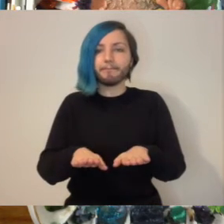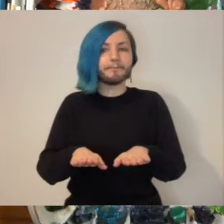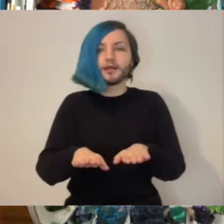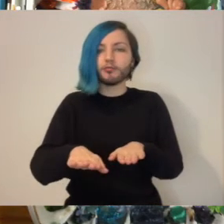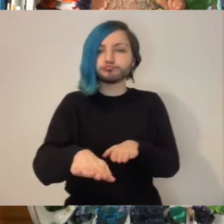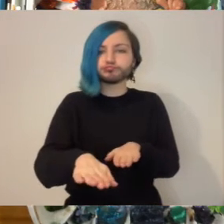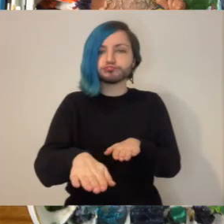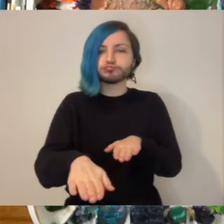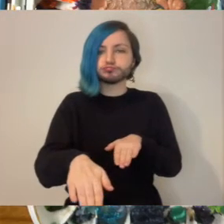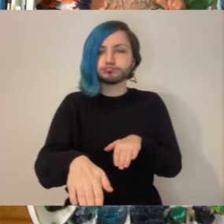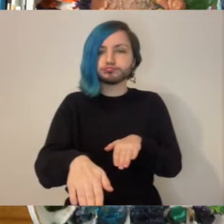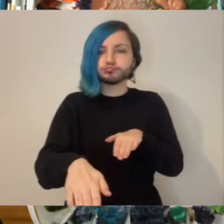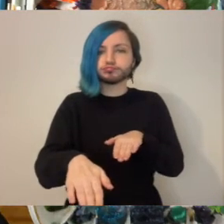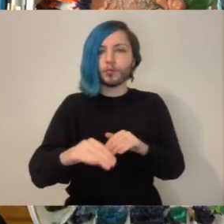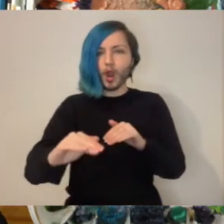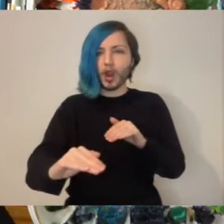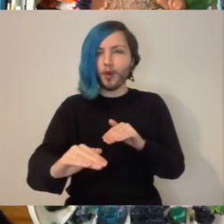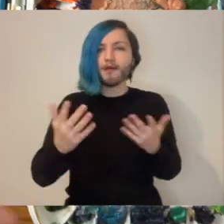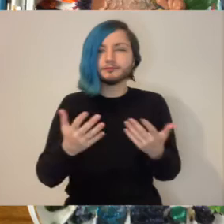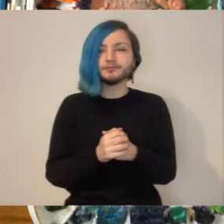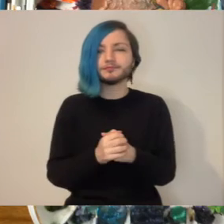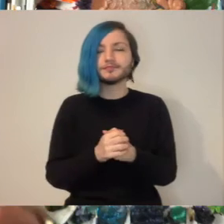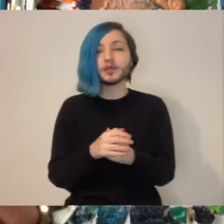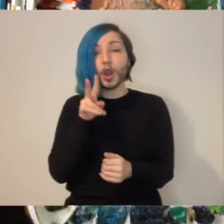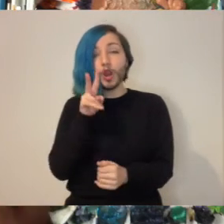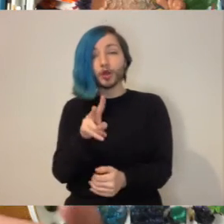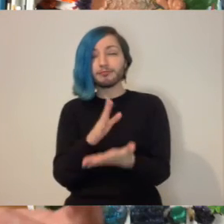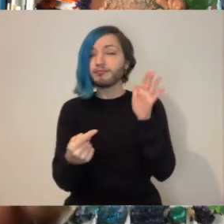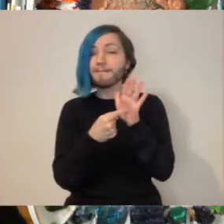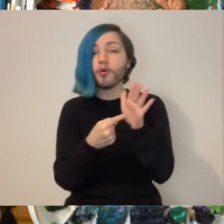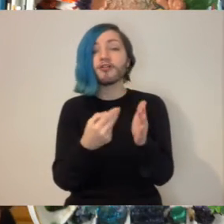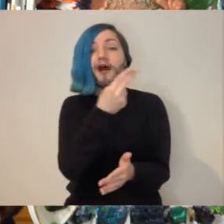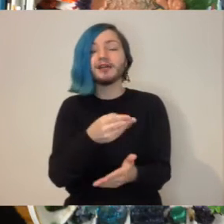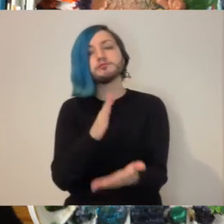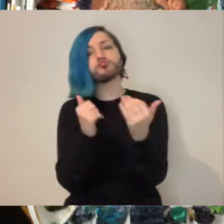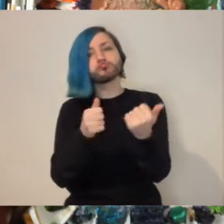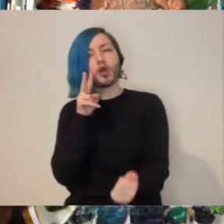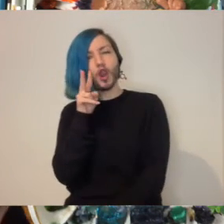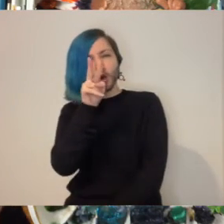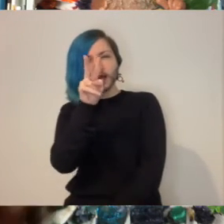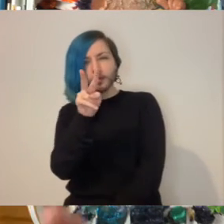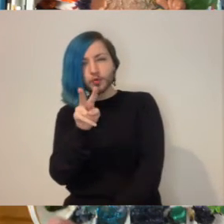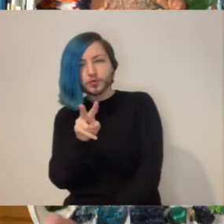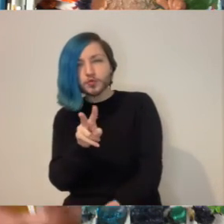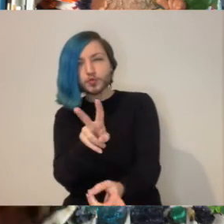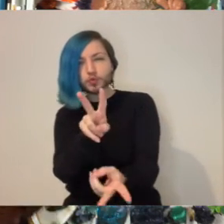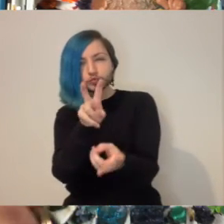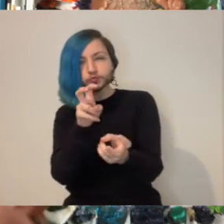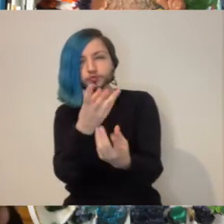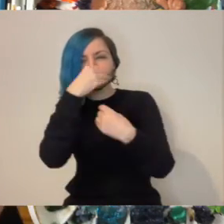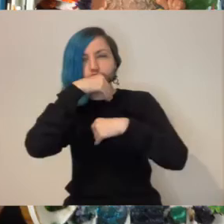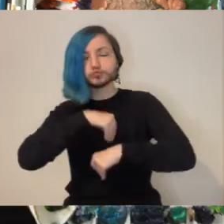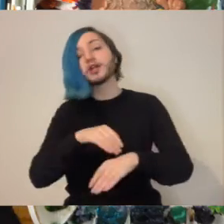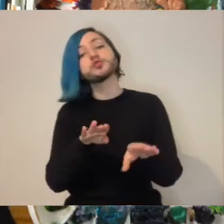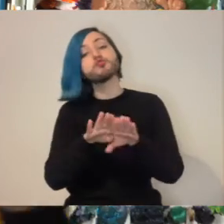place. Well, they don't. So it's all about looking, and it's really important because artists are really good at looking, and it's really training